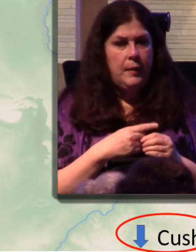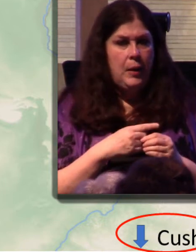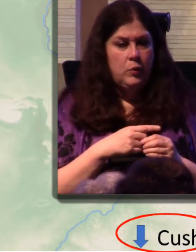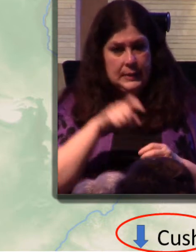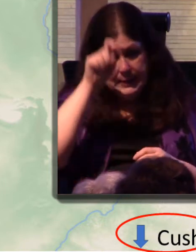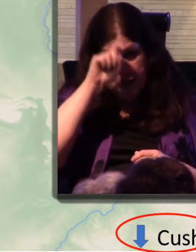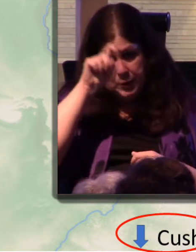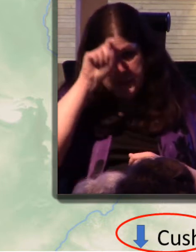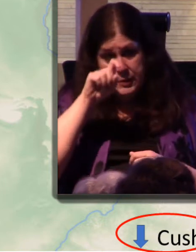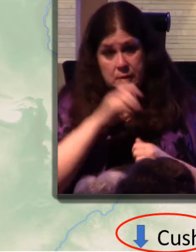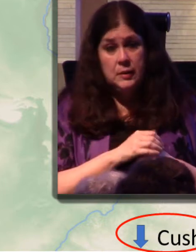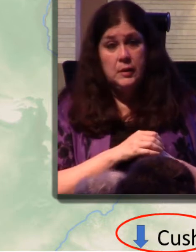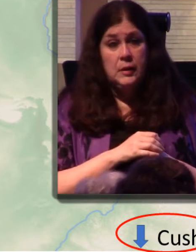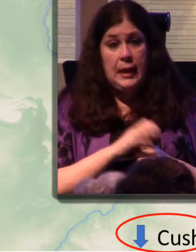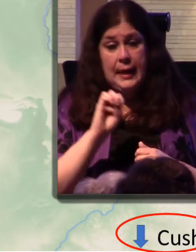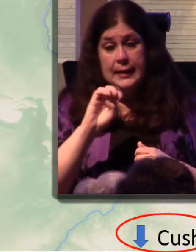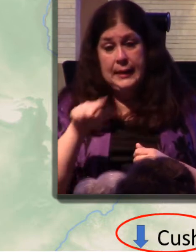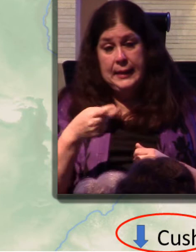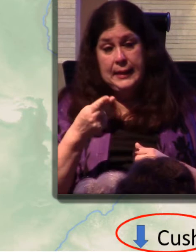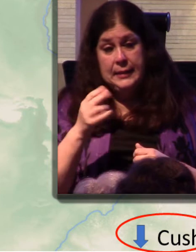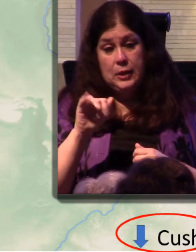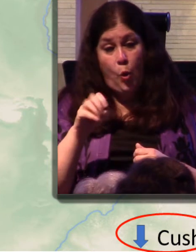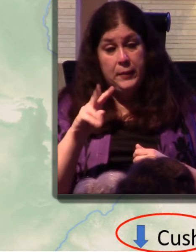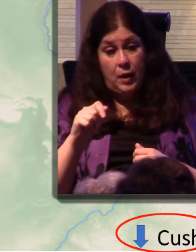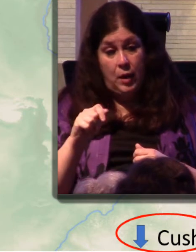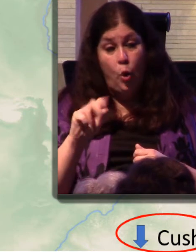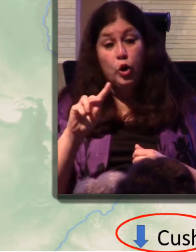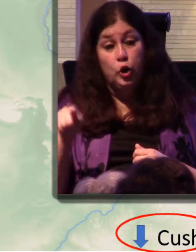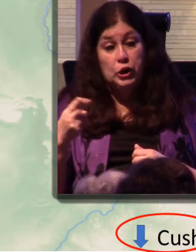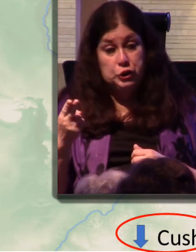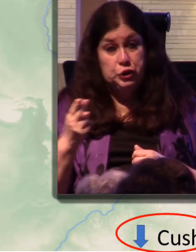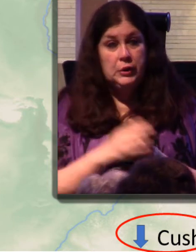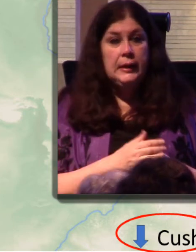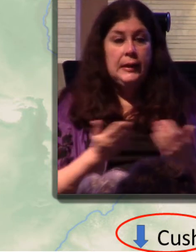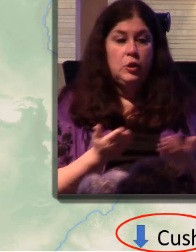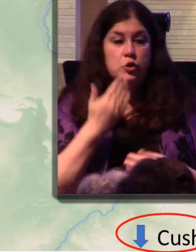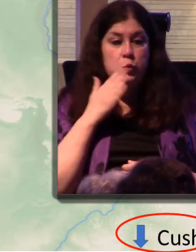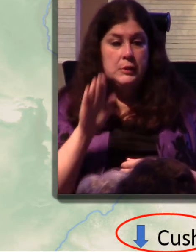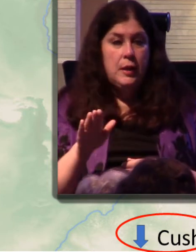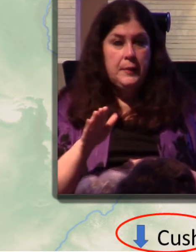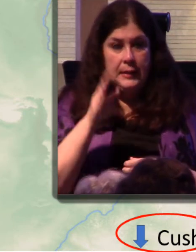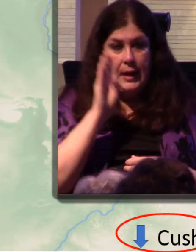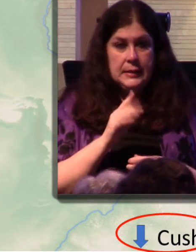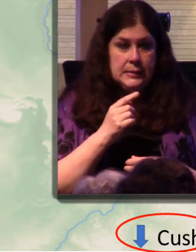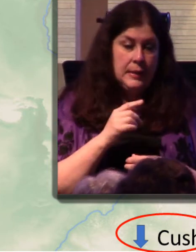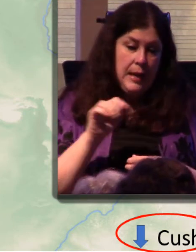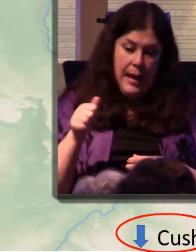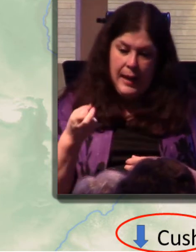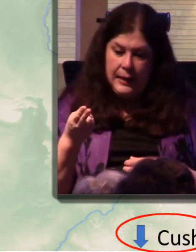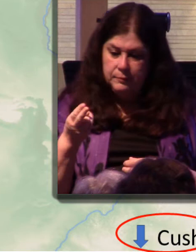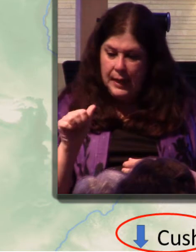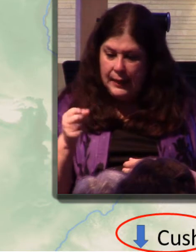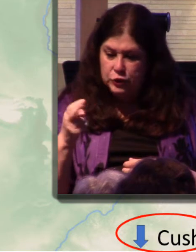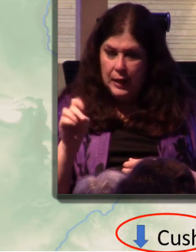to Egypt and Ethiopia or Cush. And so here's Jerusalem, and God is saying, and